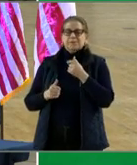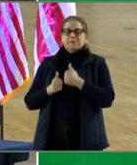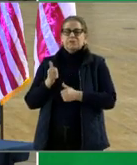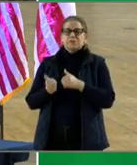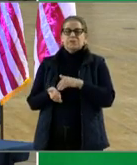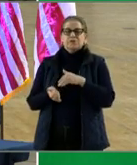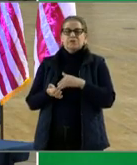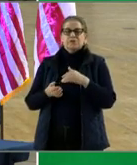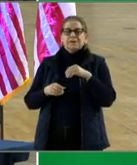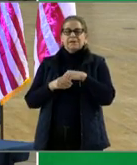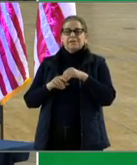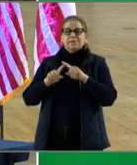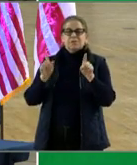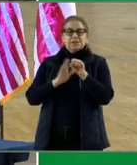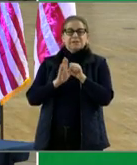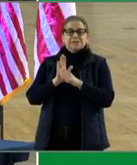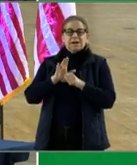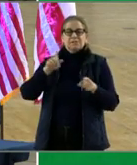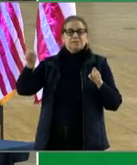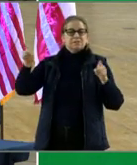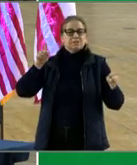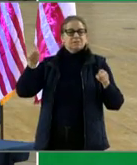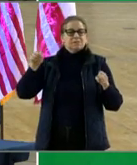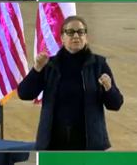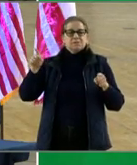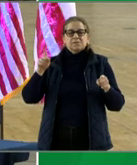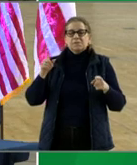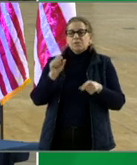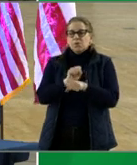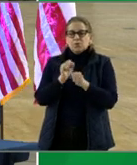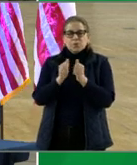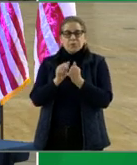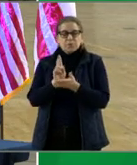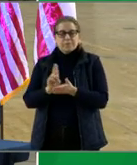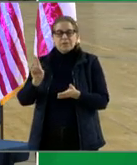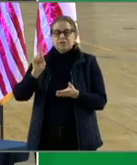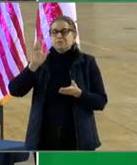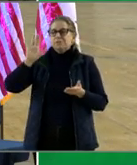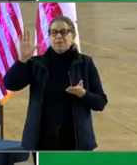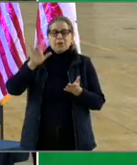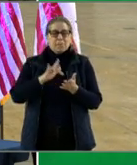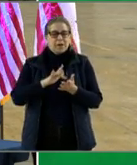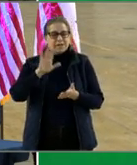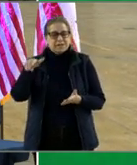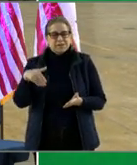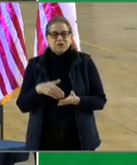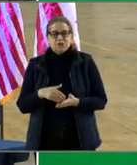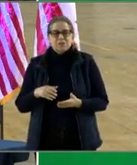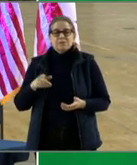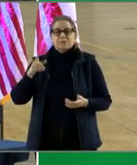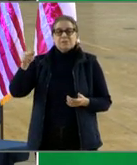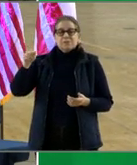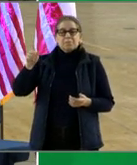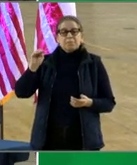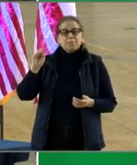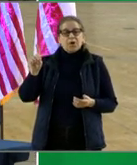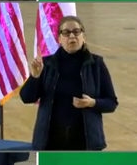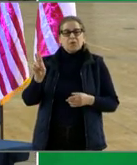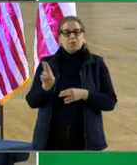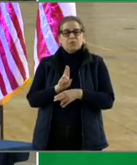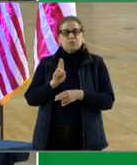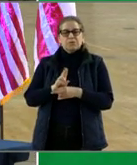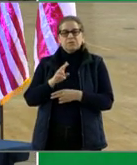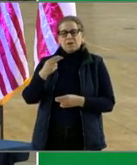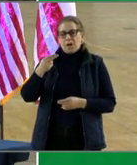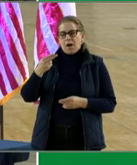partnering with their own universities and institutions. The state of Maryland used a hybrid model. They worked with folks